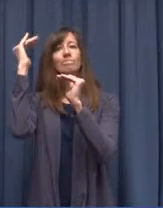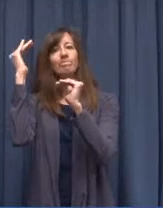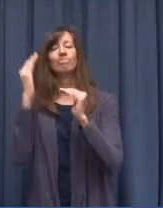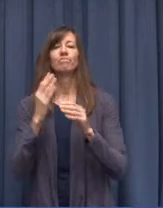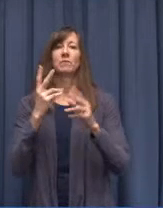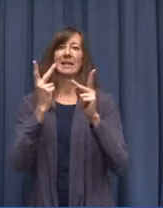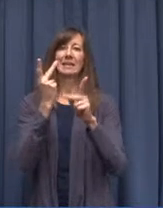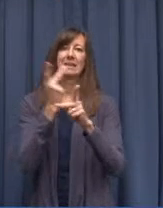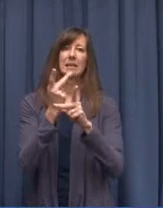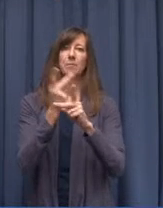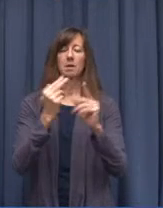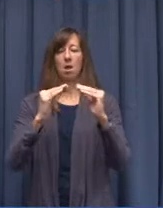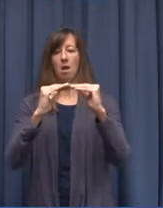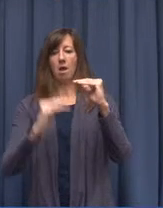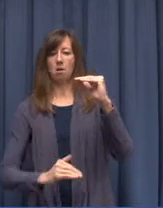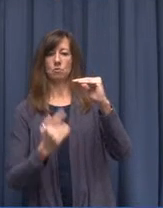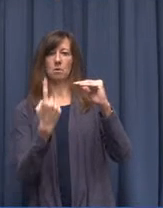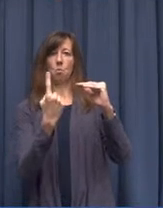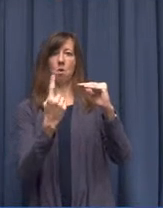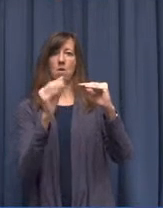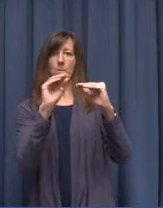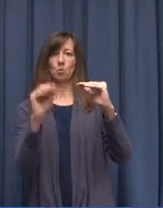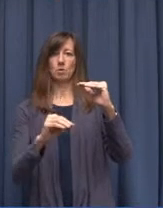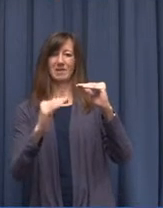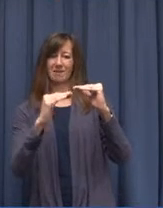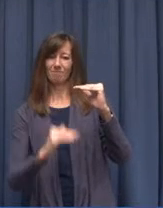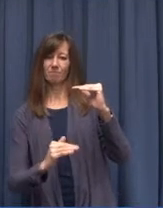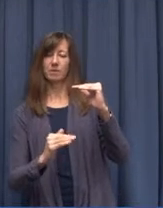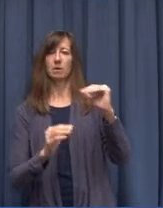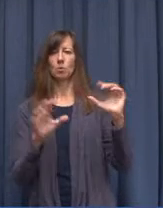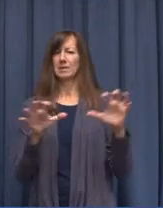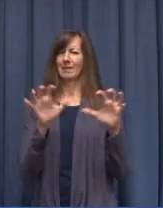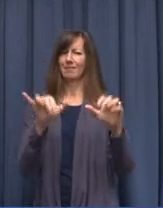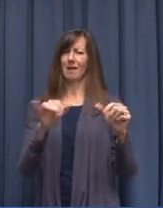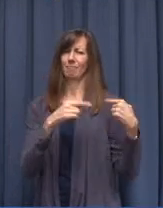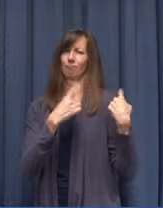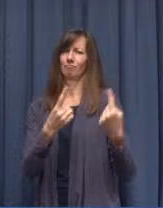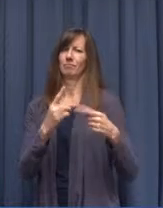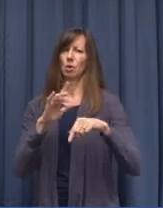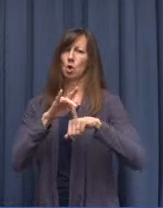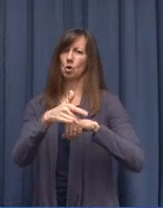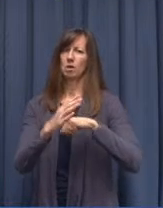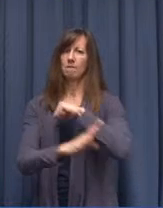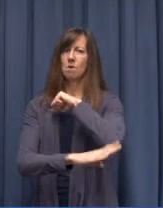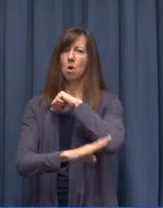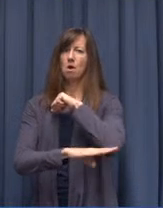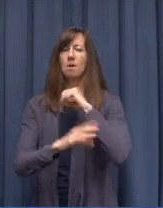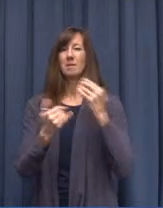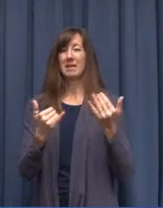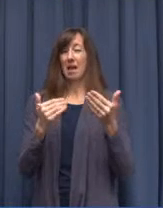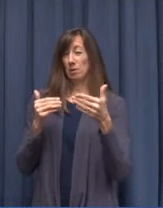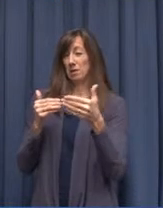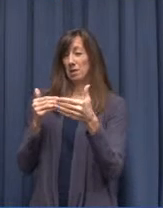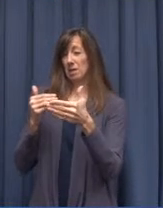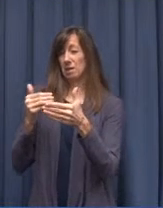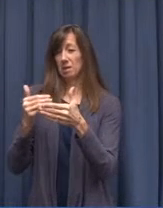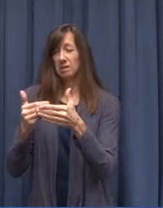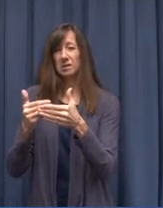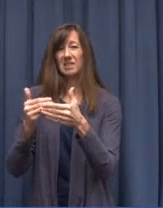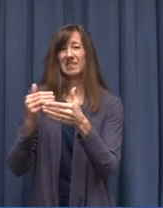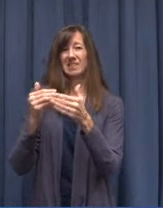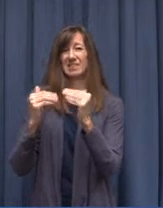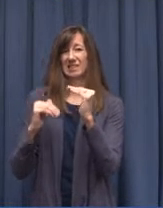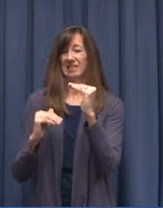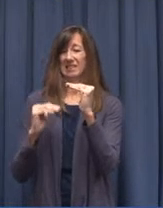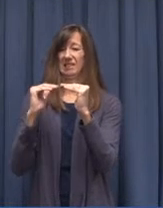throughout the summer and early fall, and now it has consistently been approaching or over 2%. We are not as bad